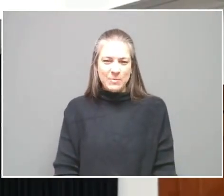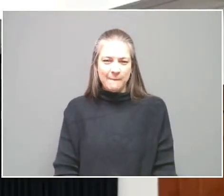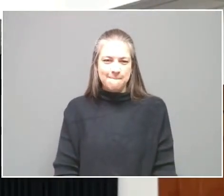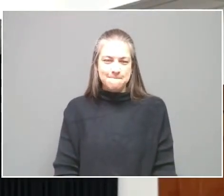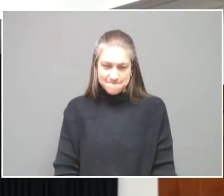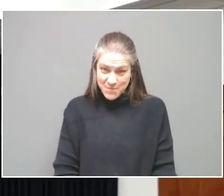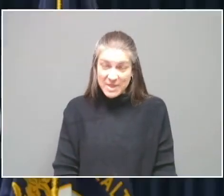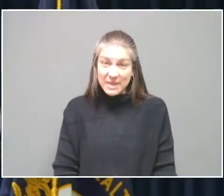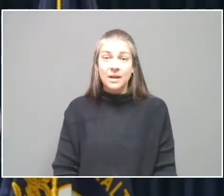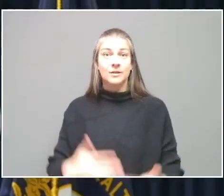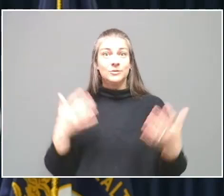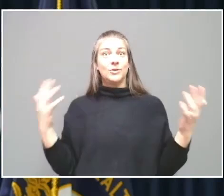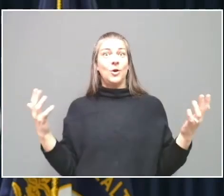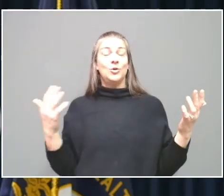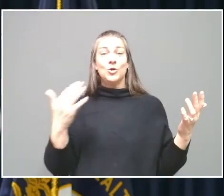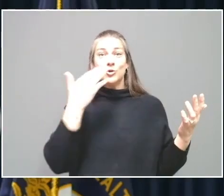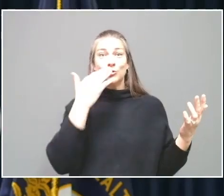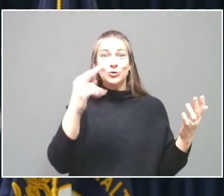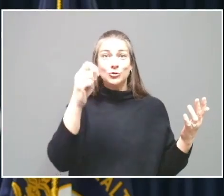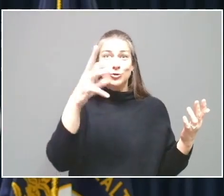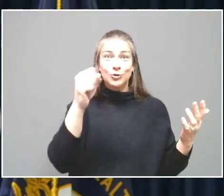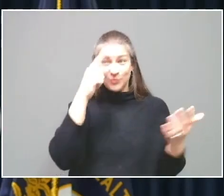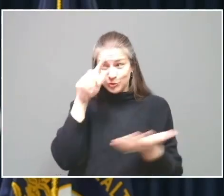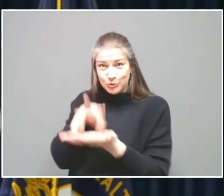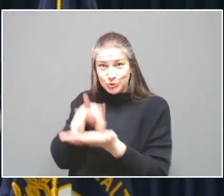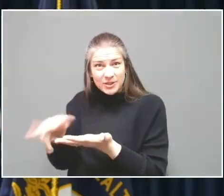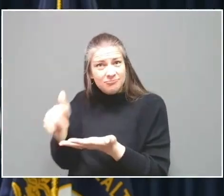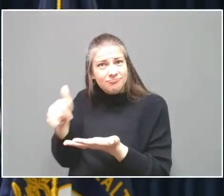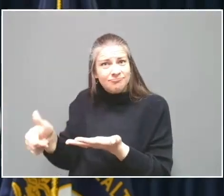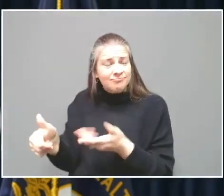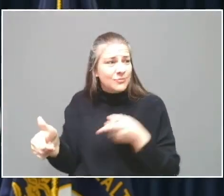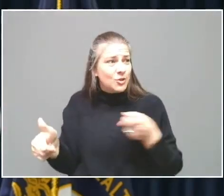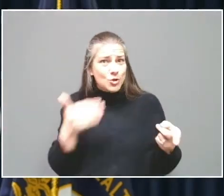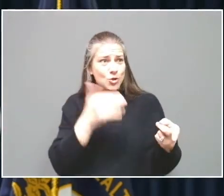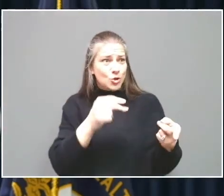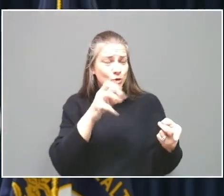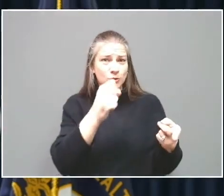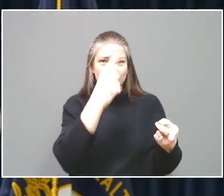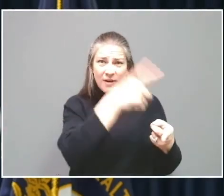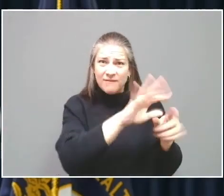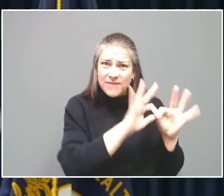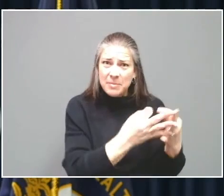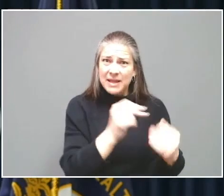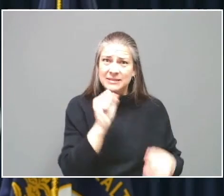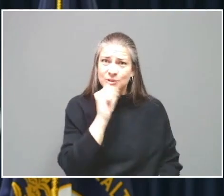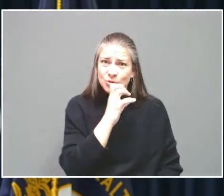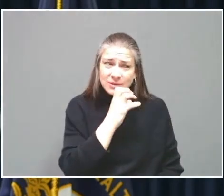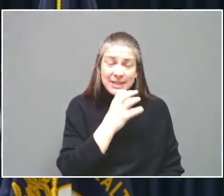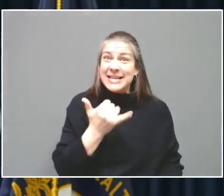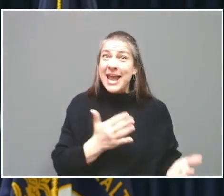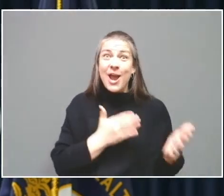So from good news for our students to good news for our families and our seniors, now to some good news for